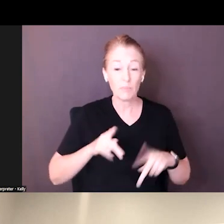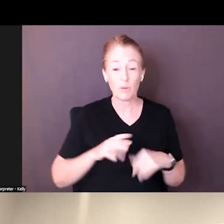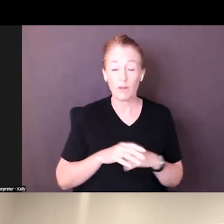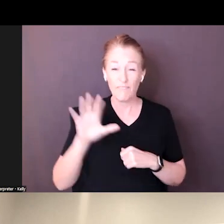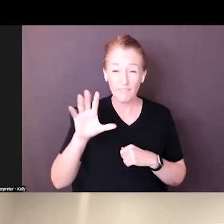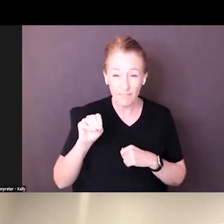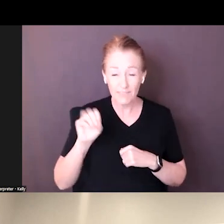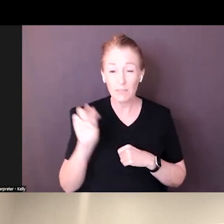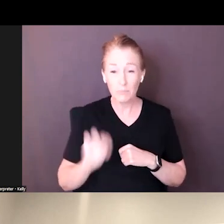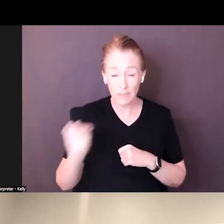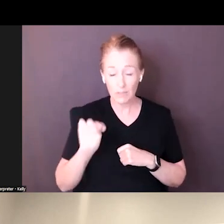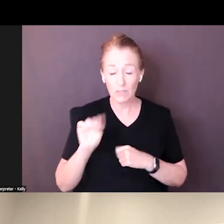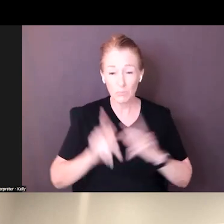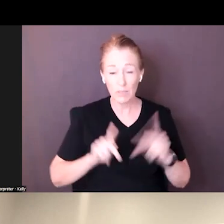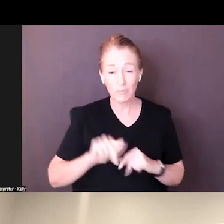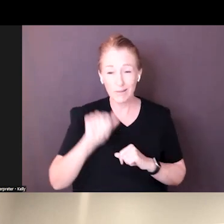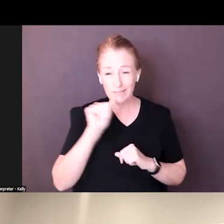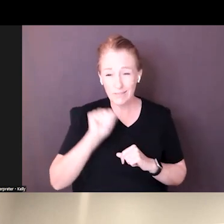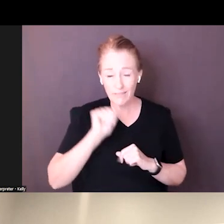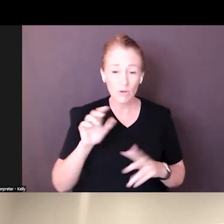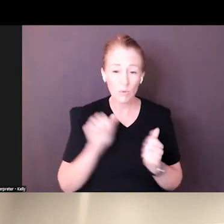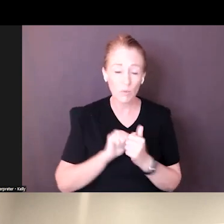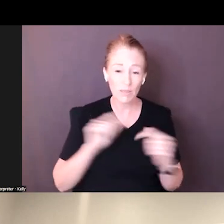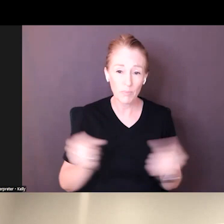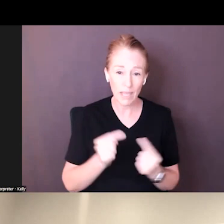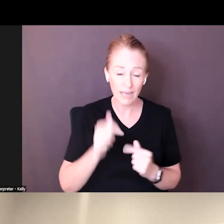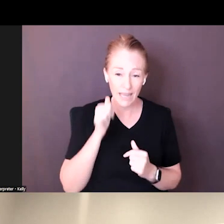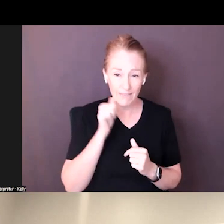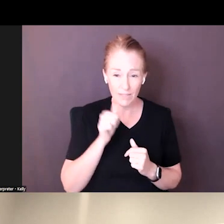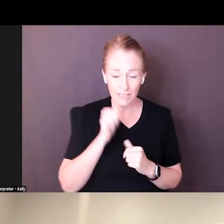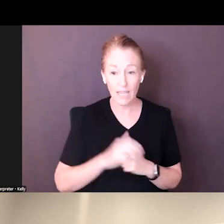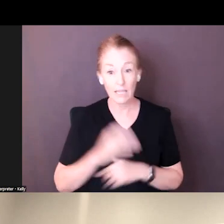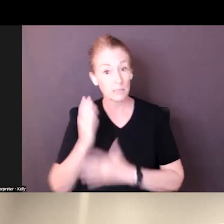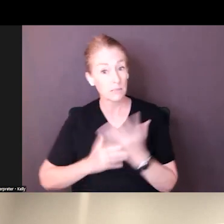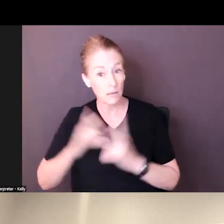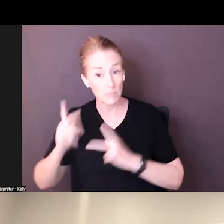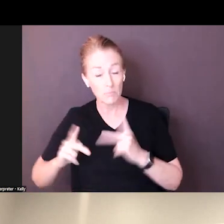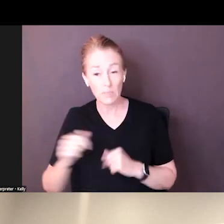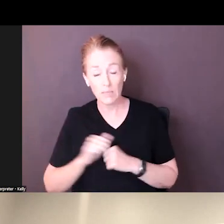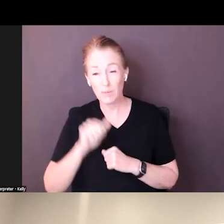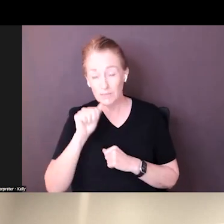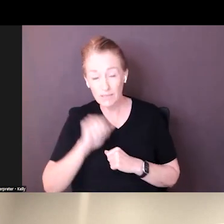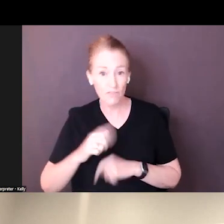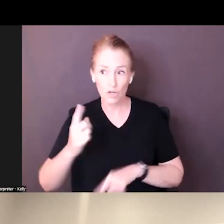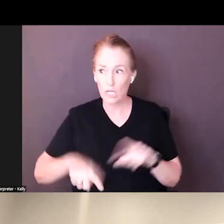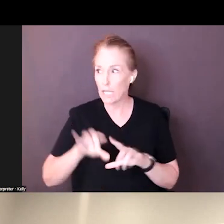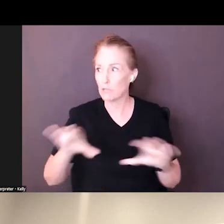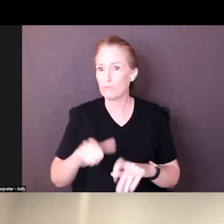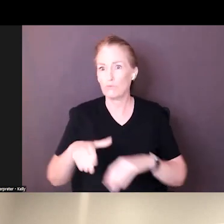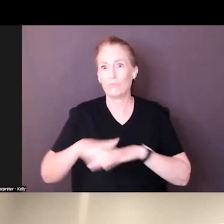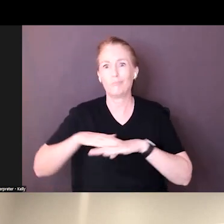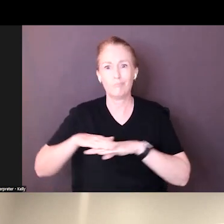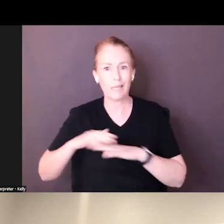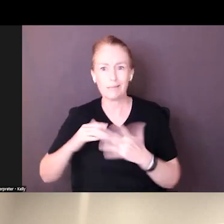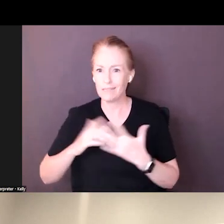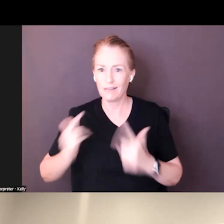country. 17 to 20 million suffer pain so severe that they cannot engage in the most basic life activities or